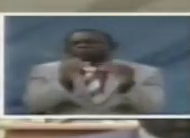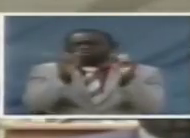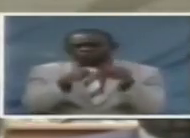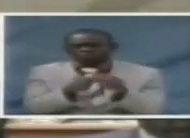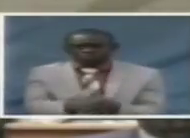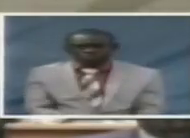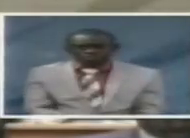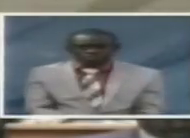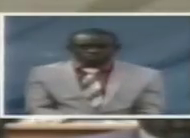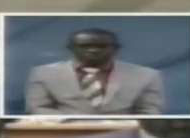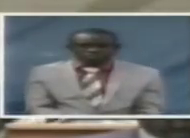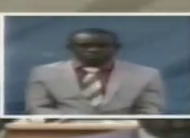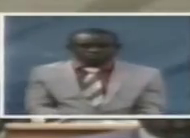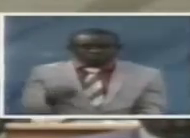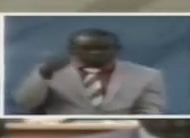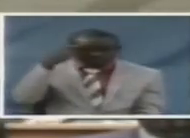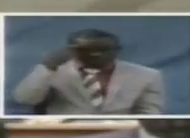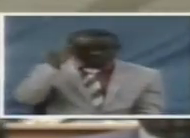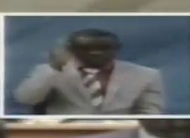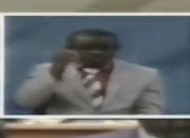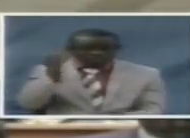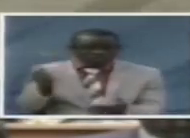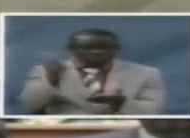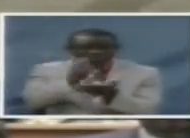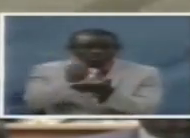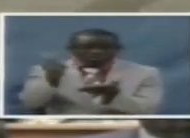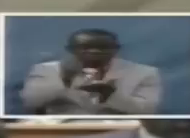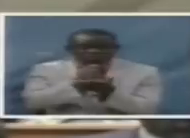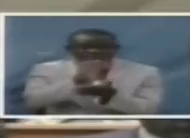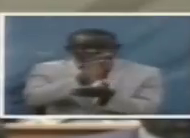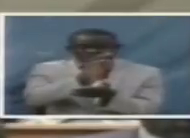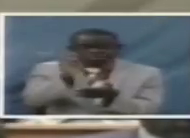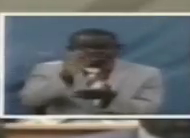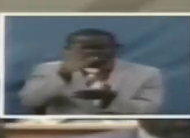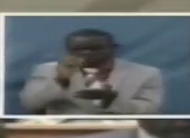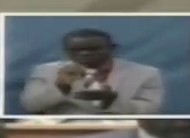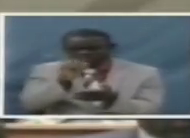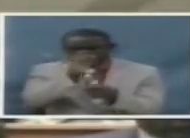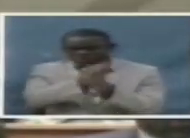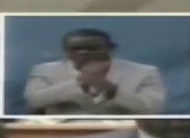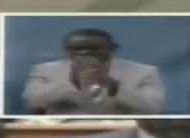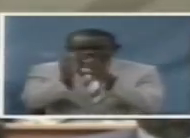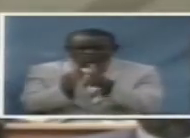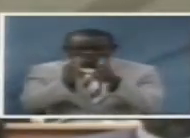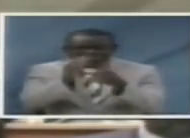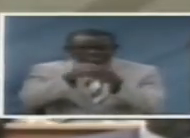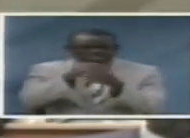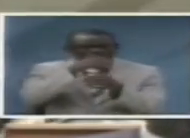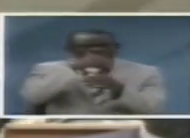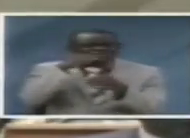outlined measures, government will recruit 750 extension workers for the agriculture sector.